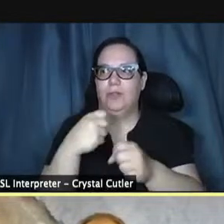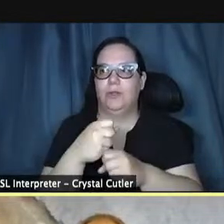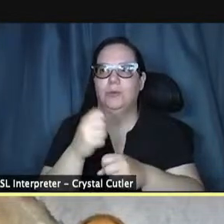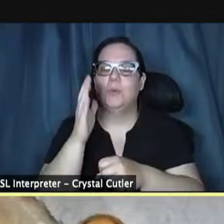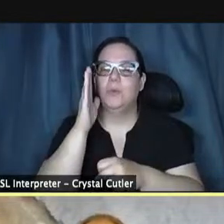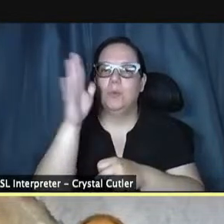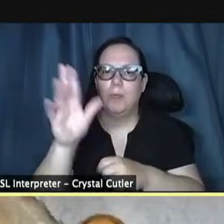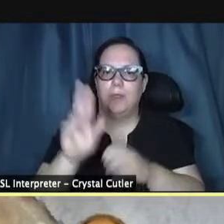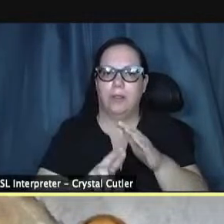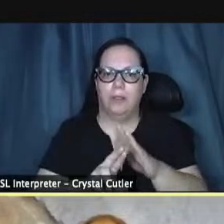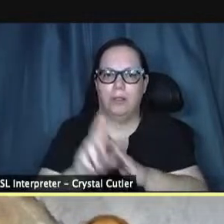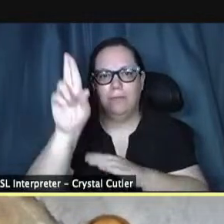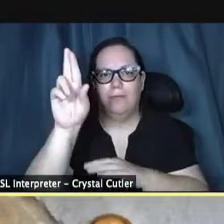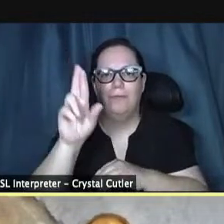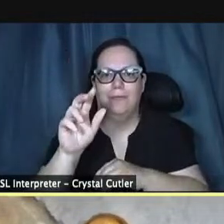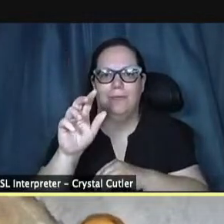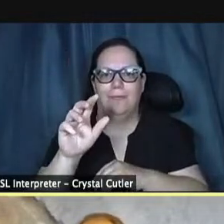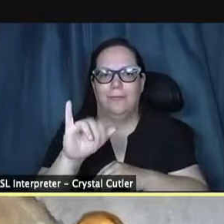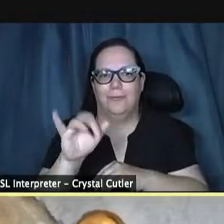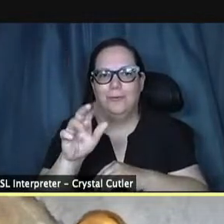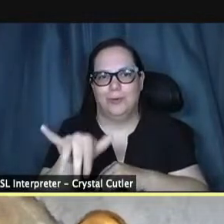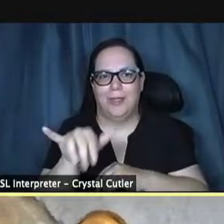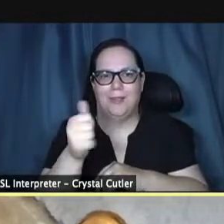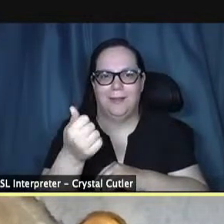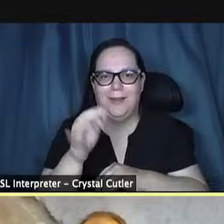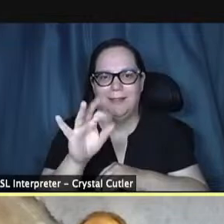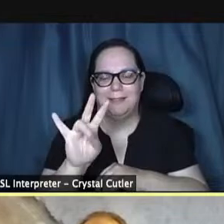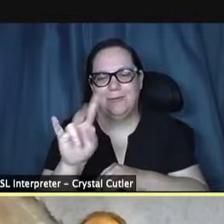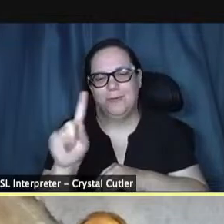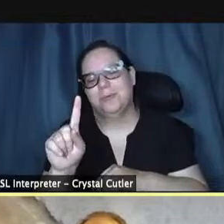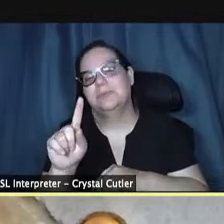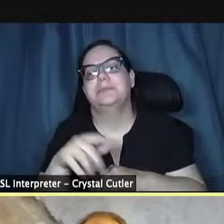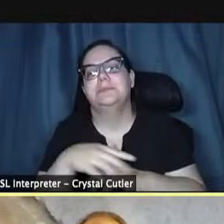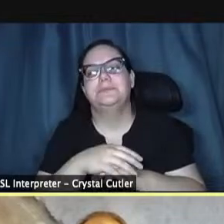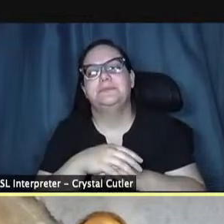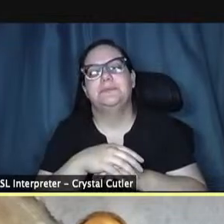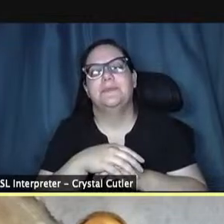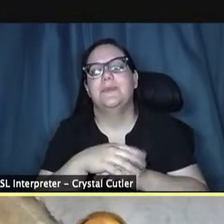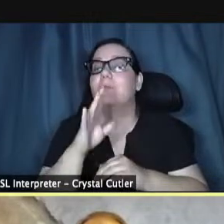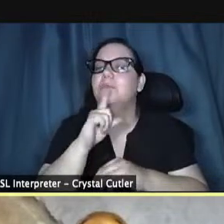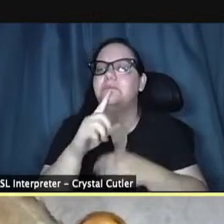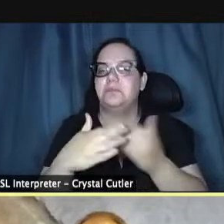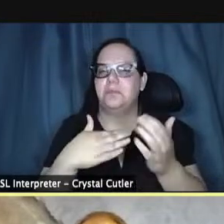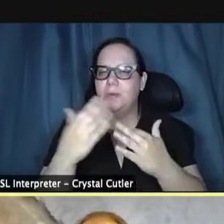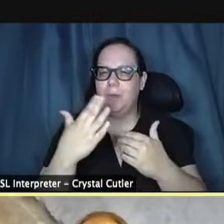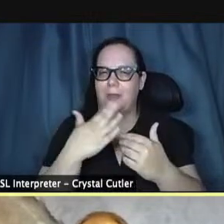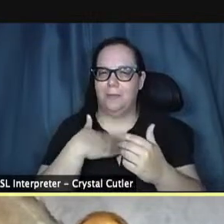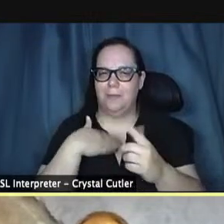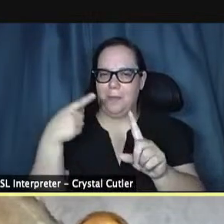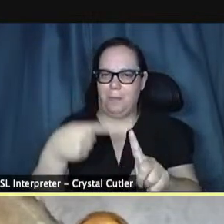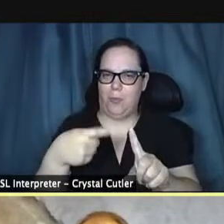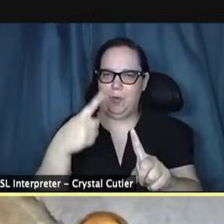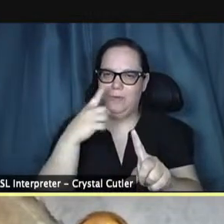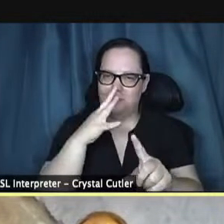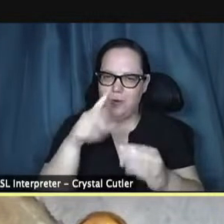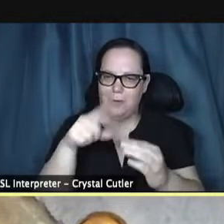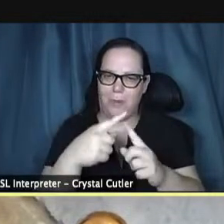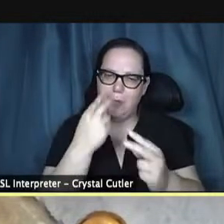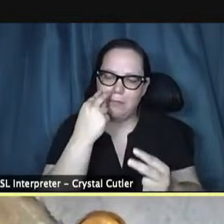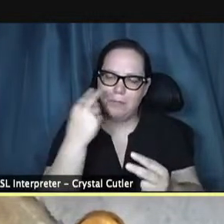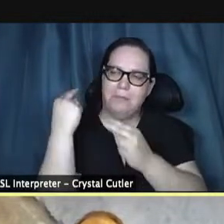of July, 1971. So the point of this trip down memory lane or amnesia